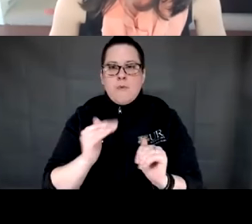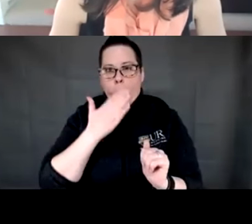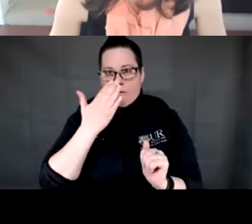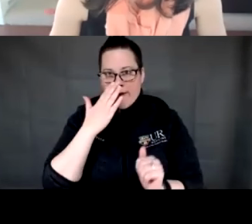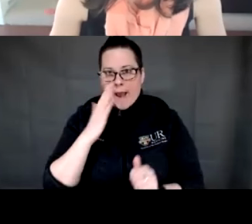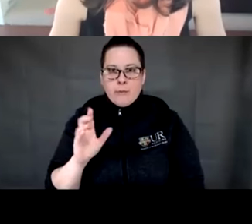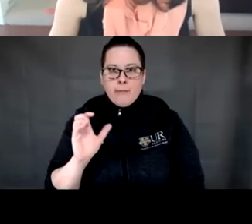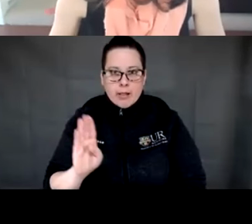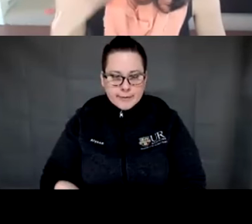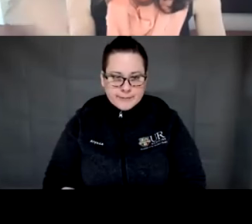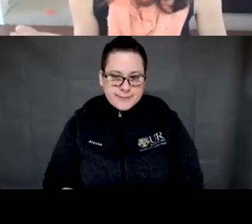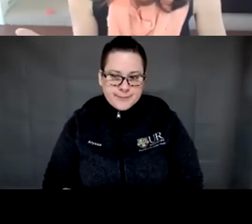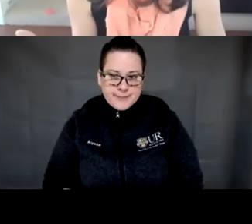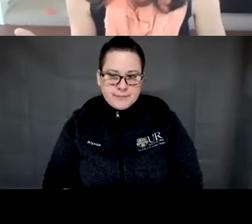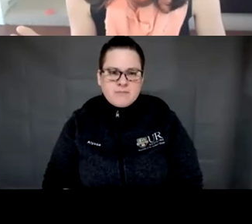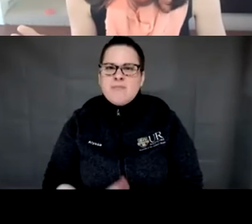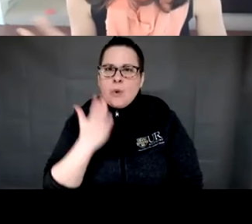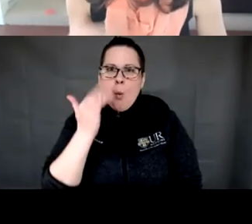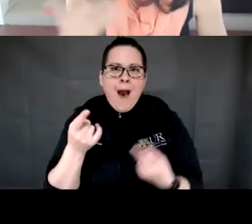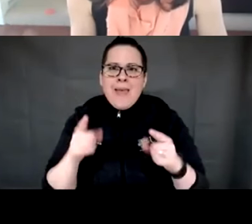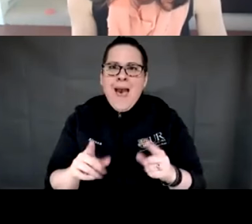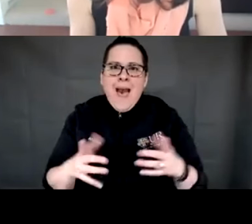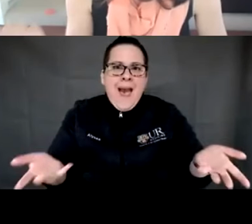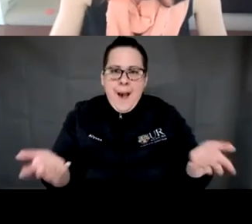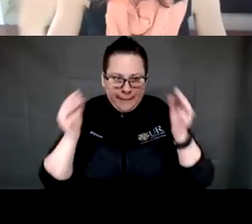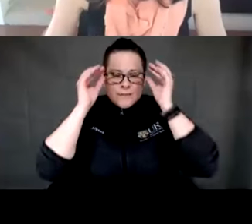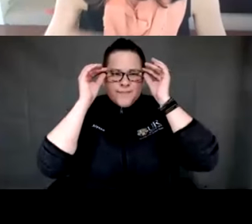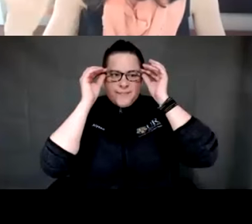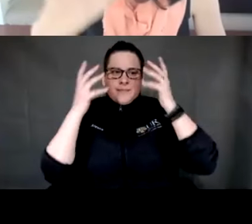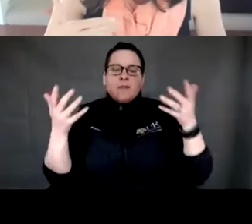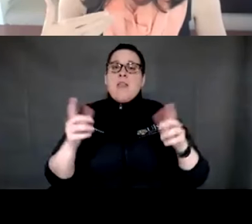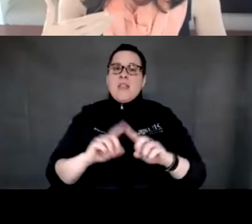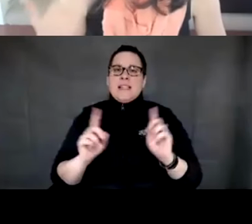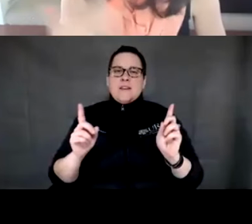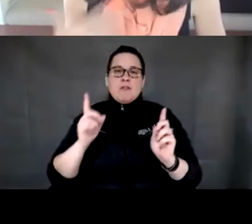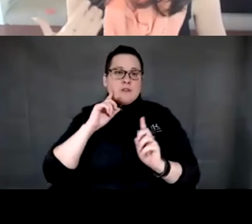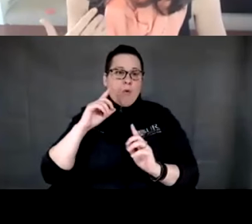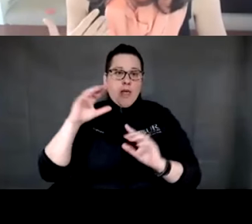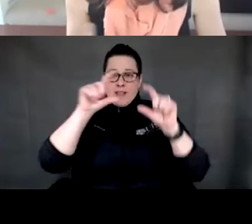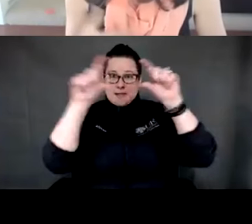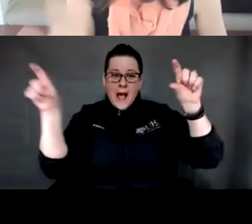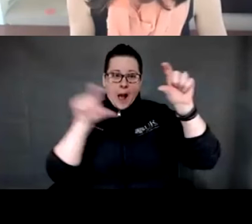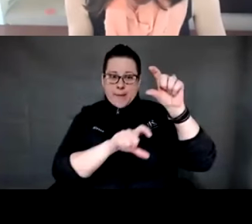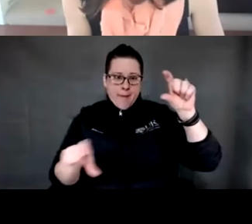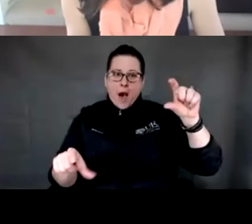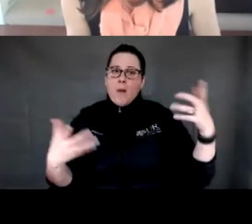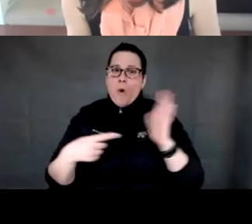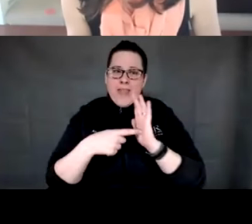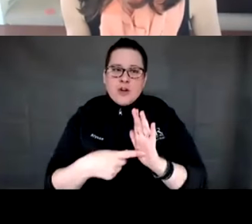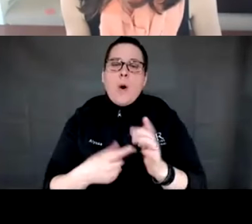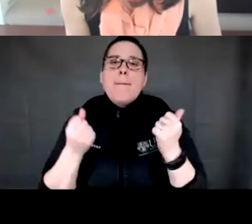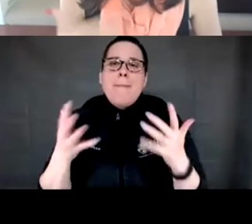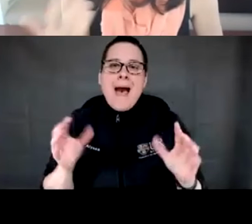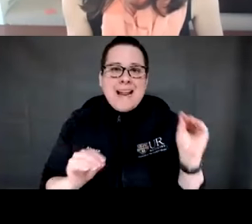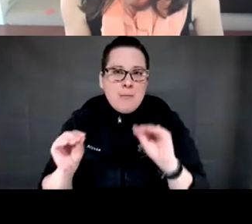bulb. So why did this happen in the first place? Well, what the difference between the top and bottom row, what this tells us is that there are many movements